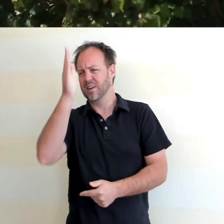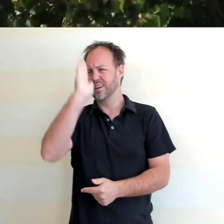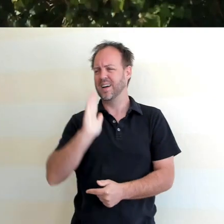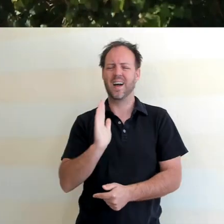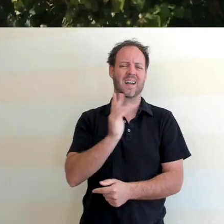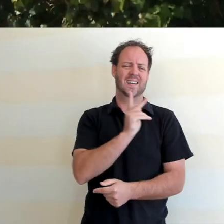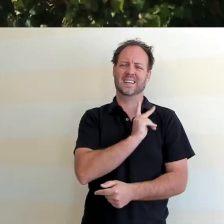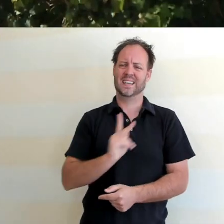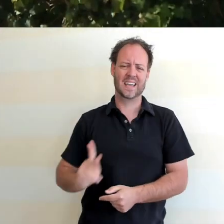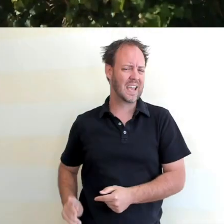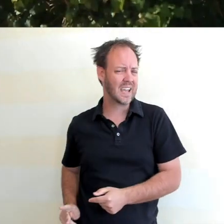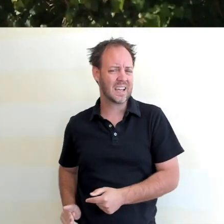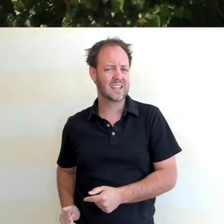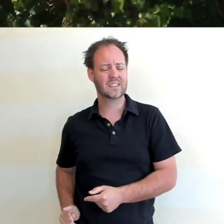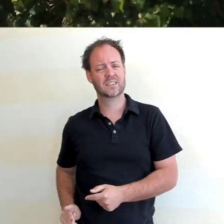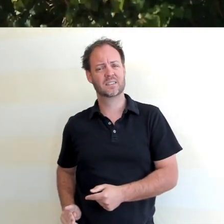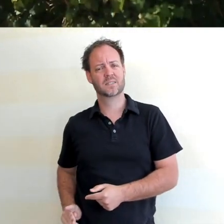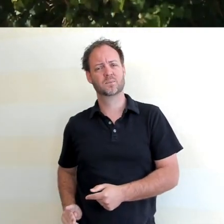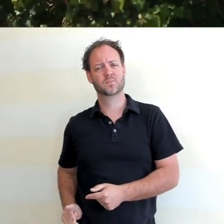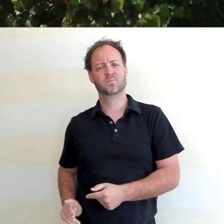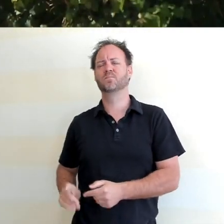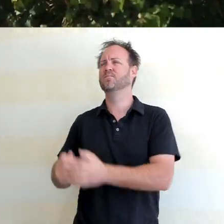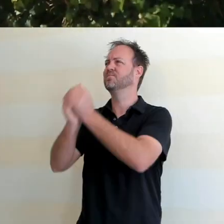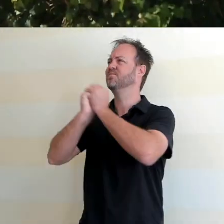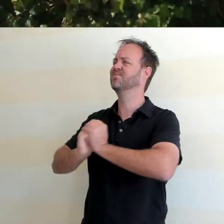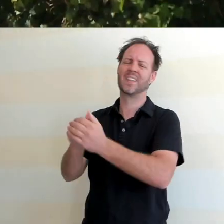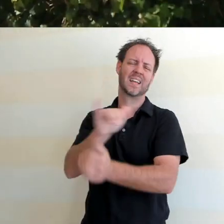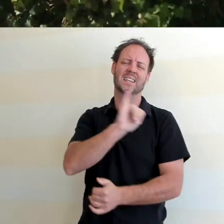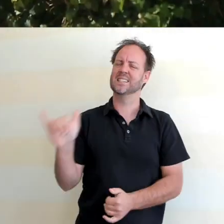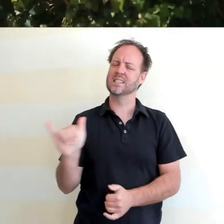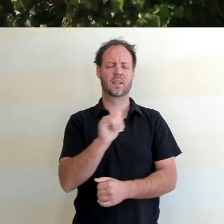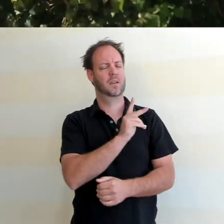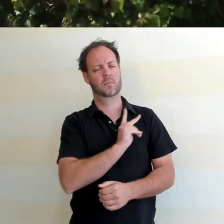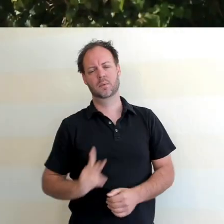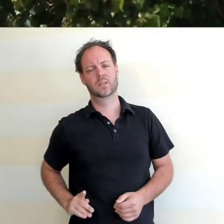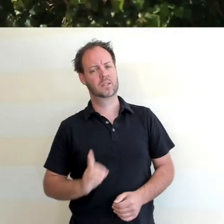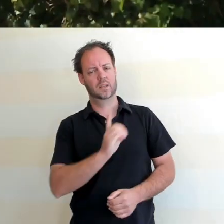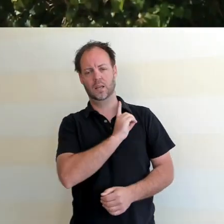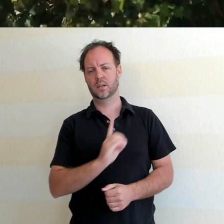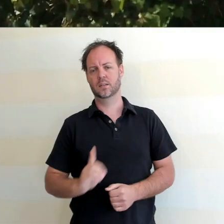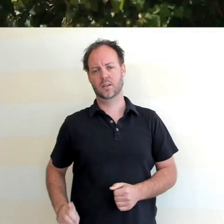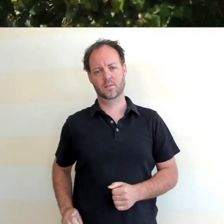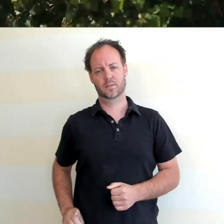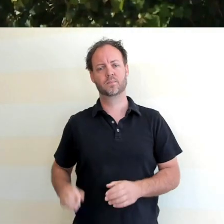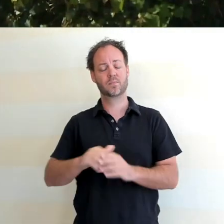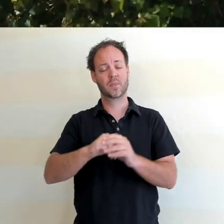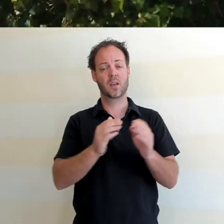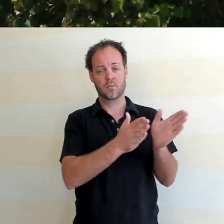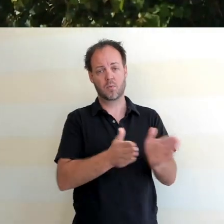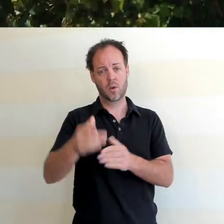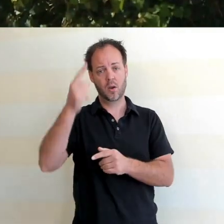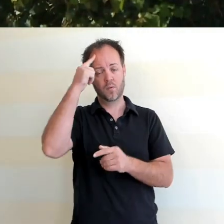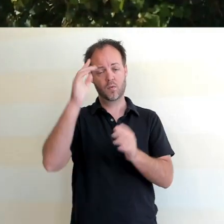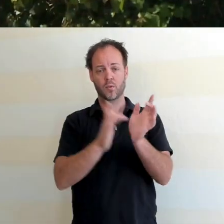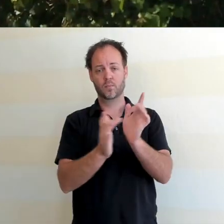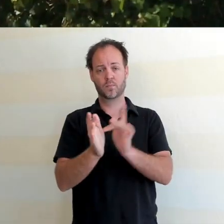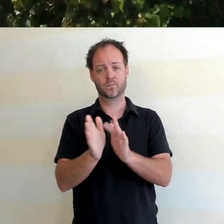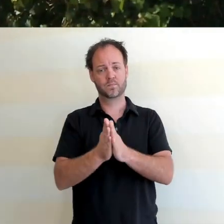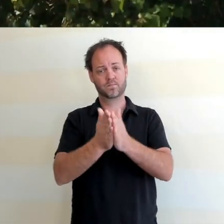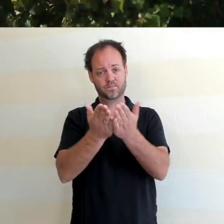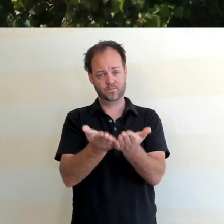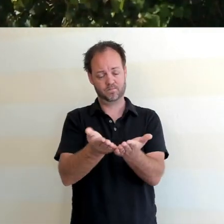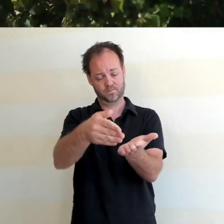like King David did. In preparation for worship today, you'll need your Bible open to